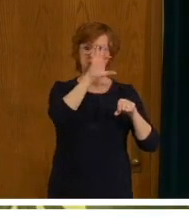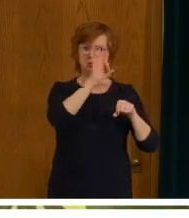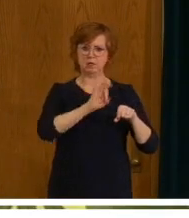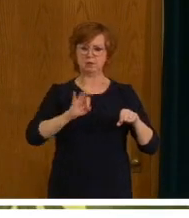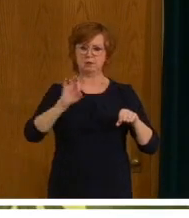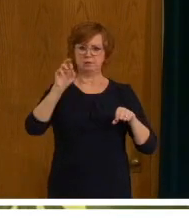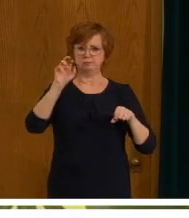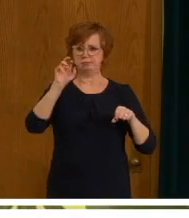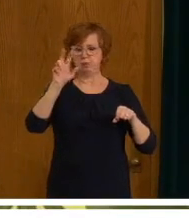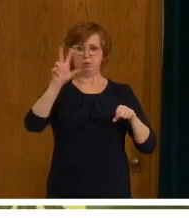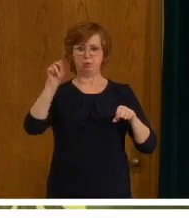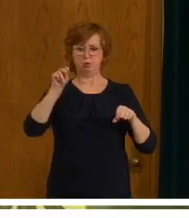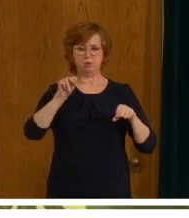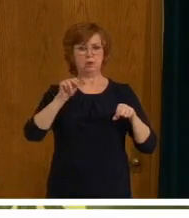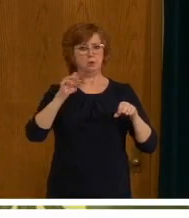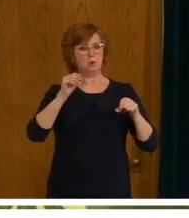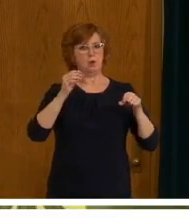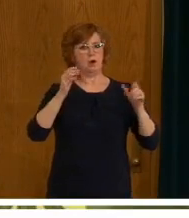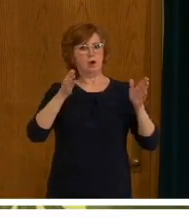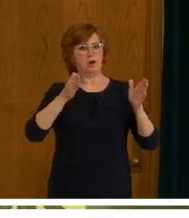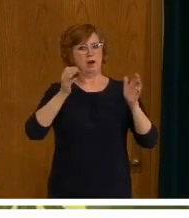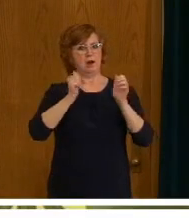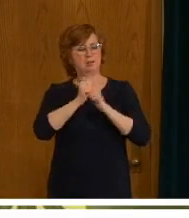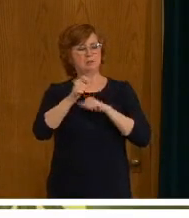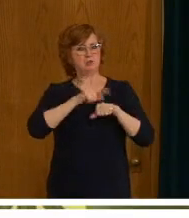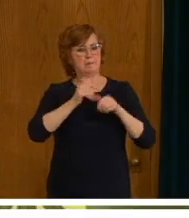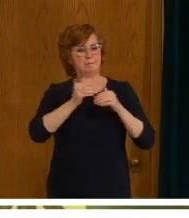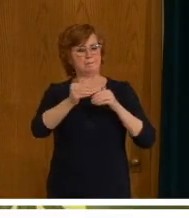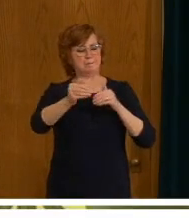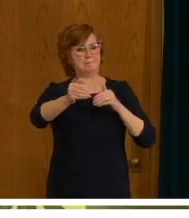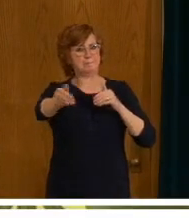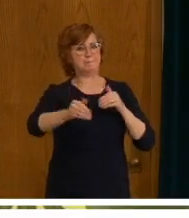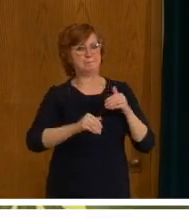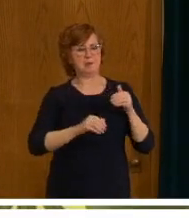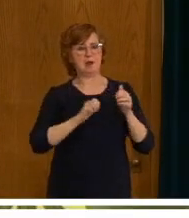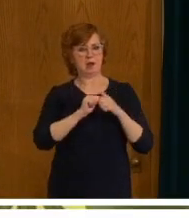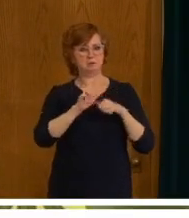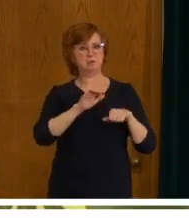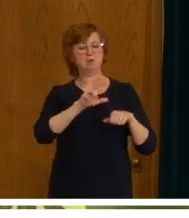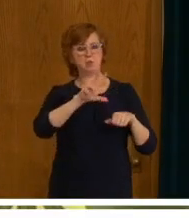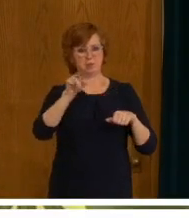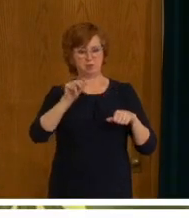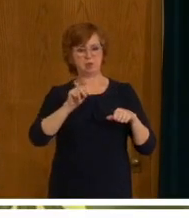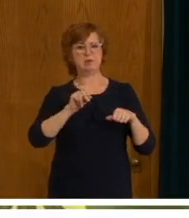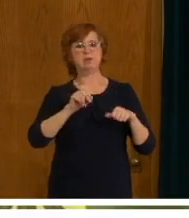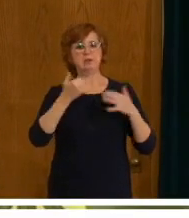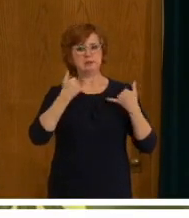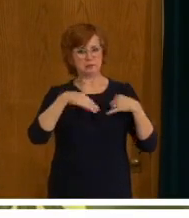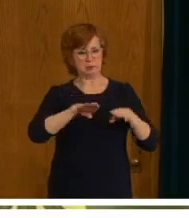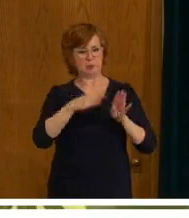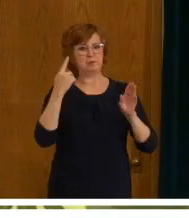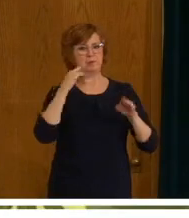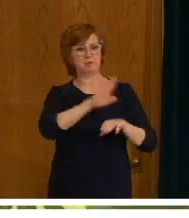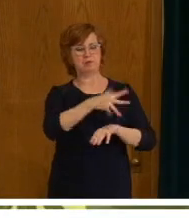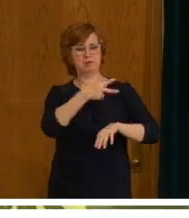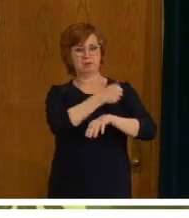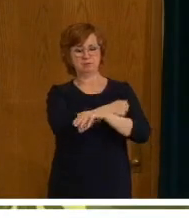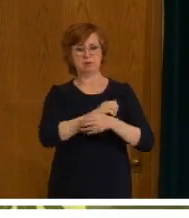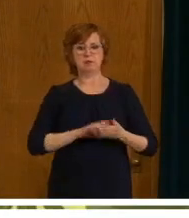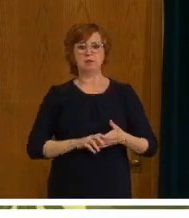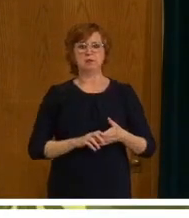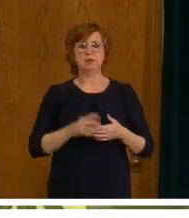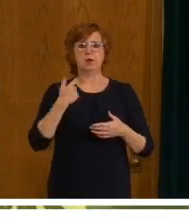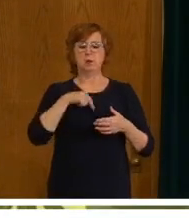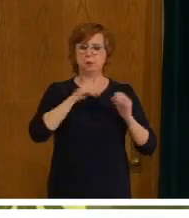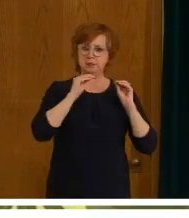we're offering it to families, not just the school-age children, to try to bring more people in to have those conversations about the safety of the